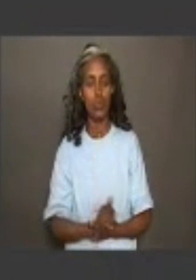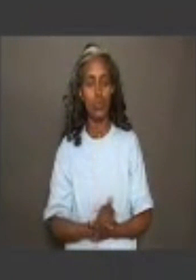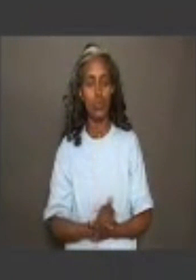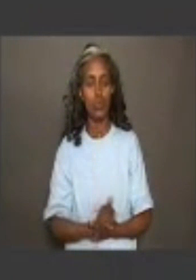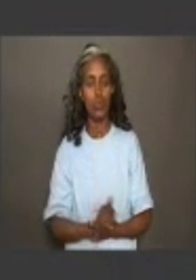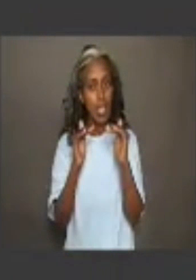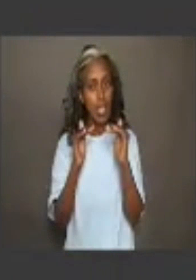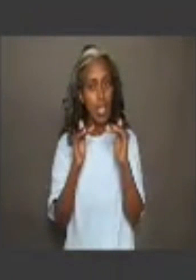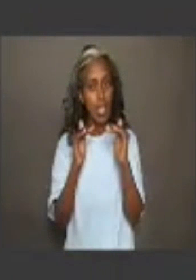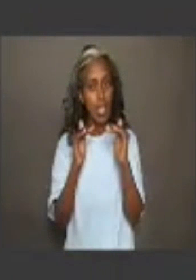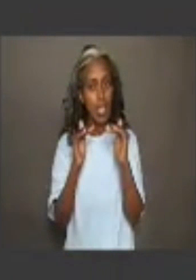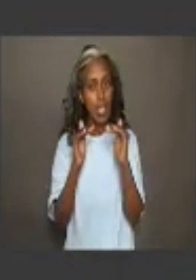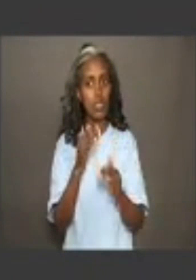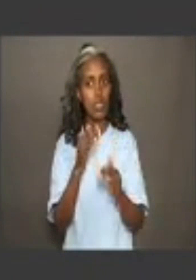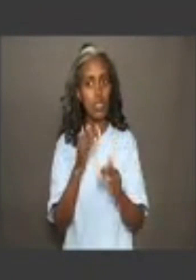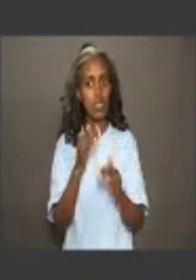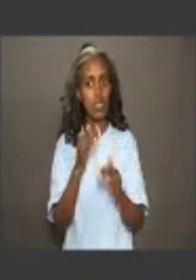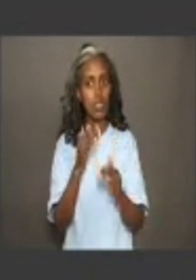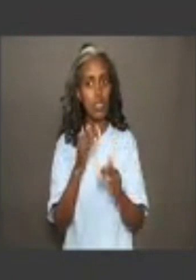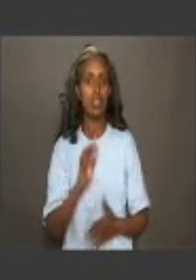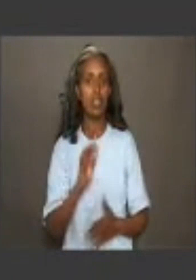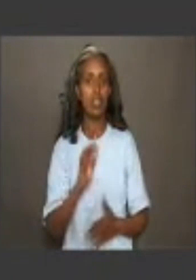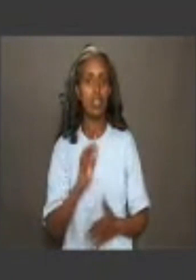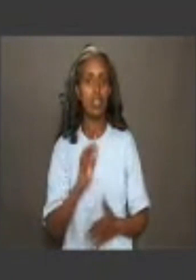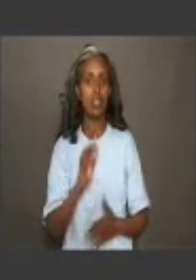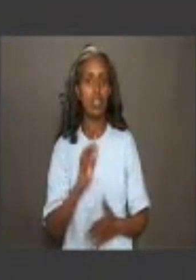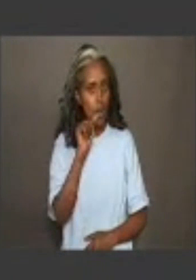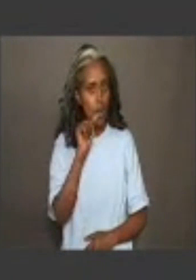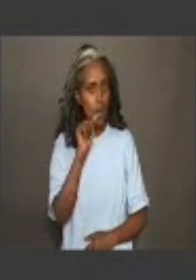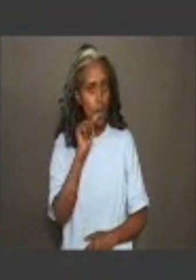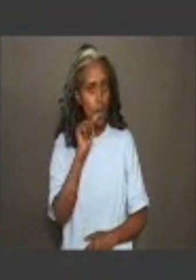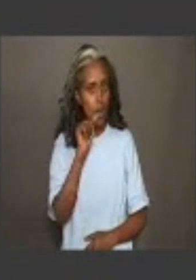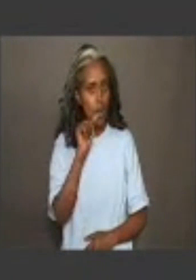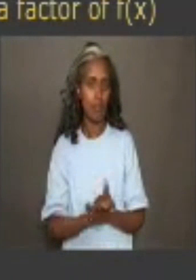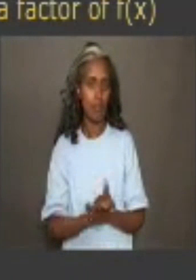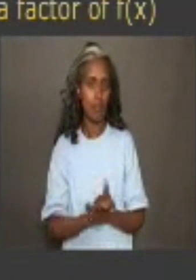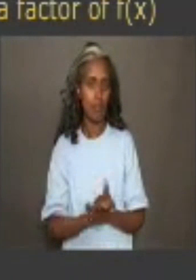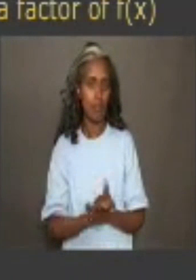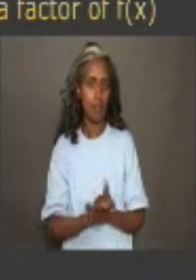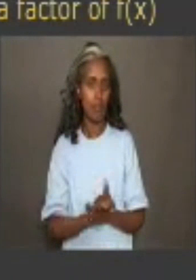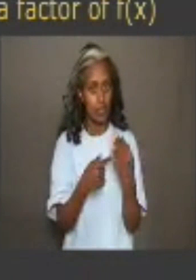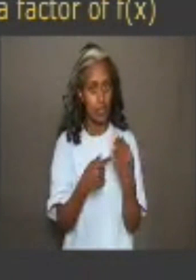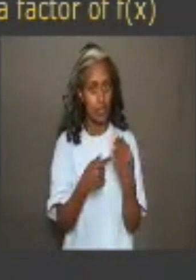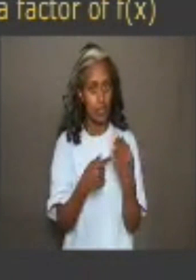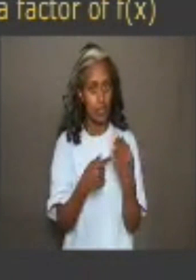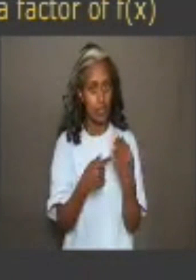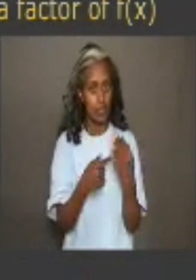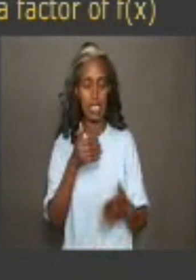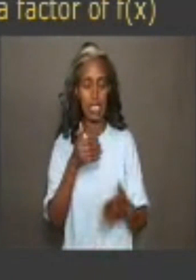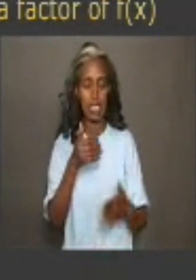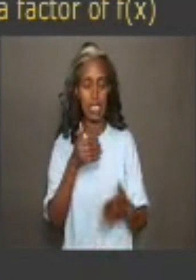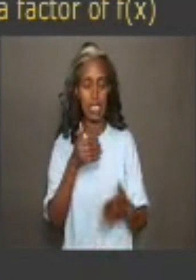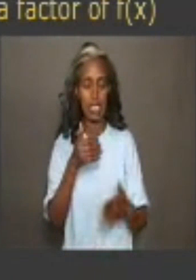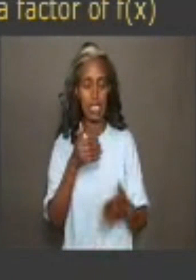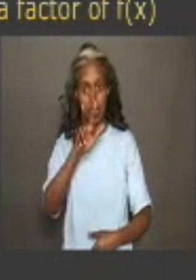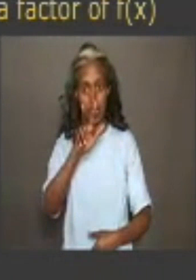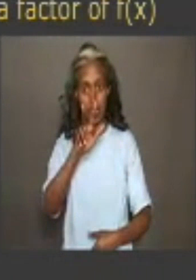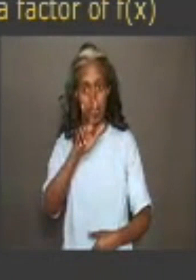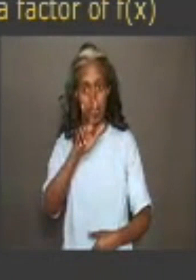equals 14, not 0. So x minus 3 over